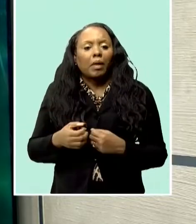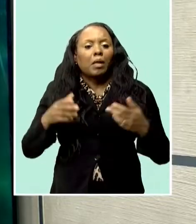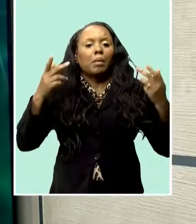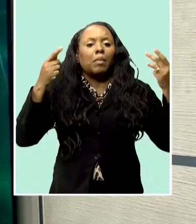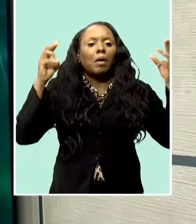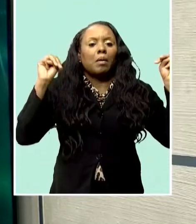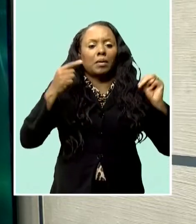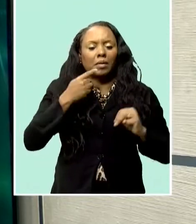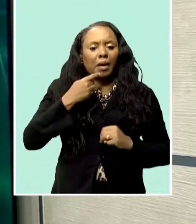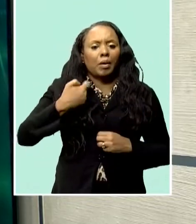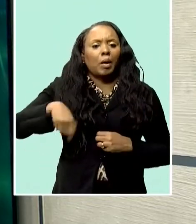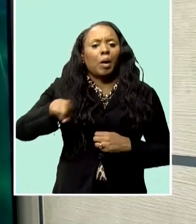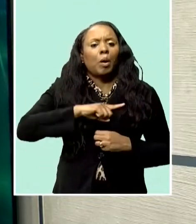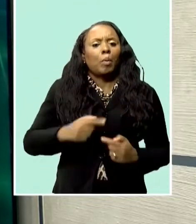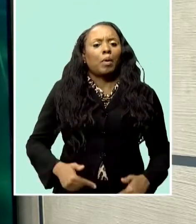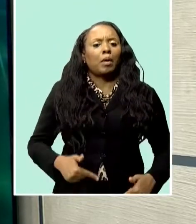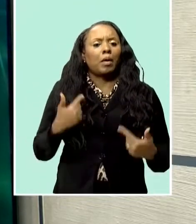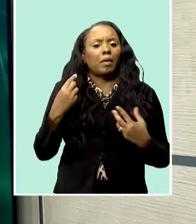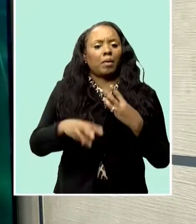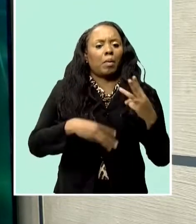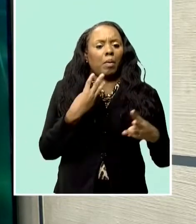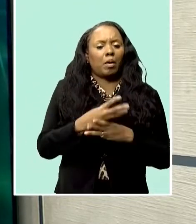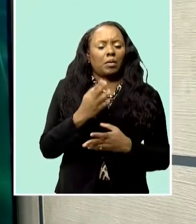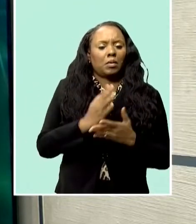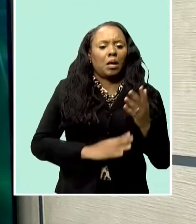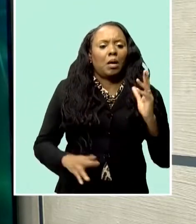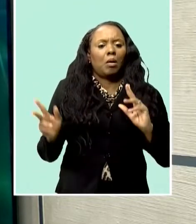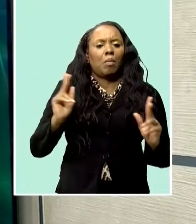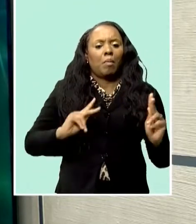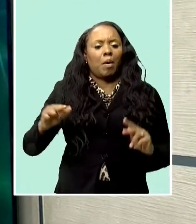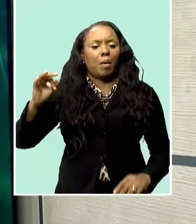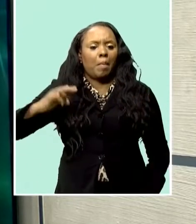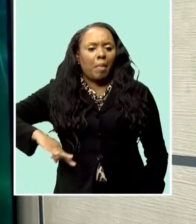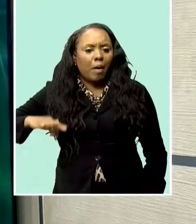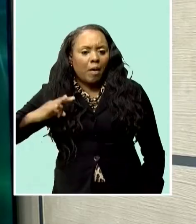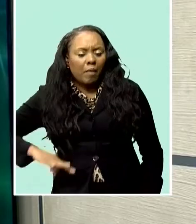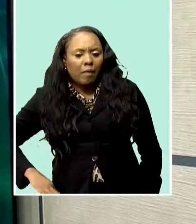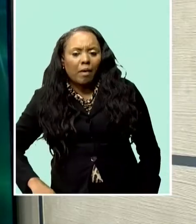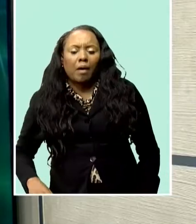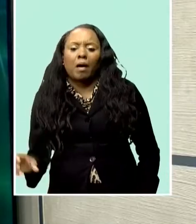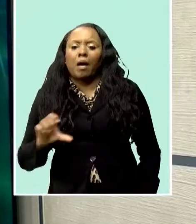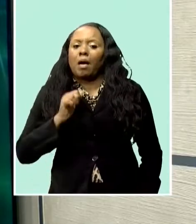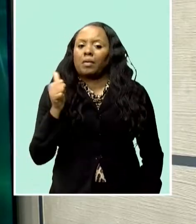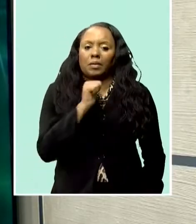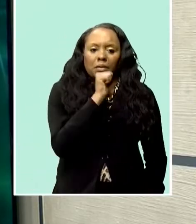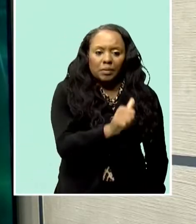in a world where some are benefiting from crises disproportionately and egregiously.